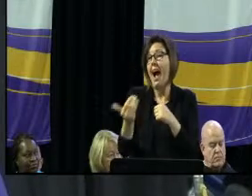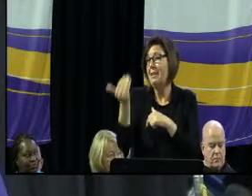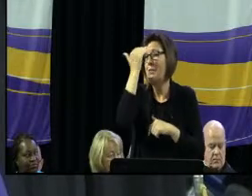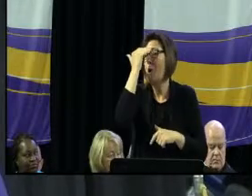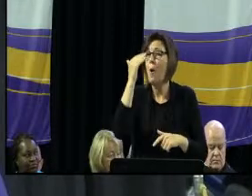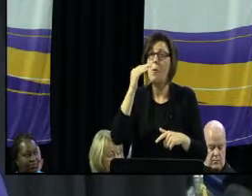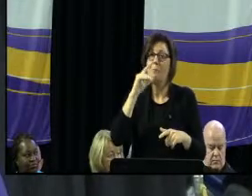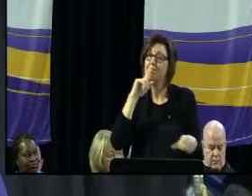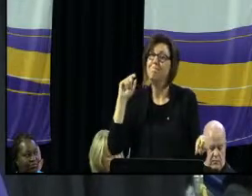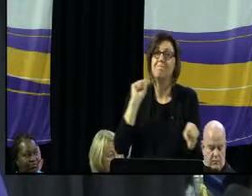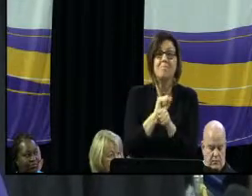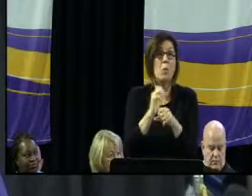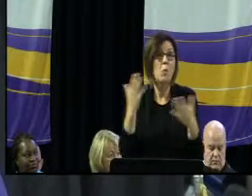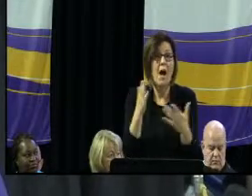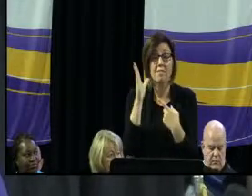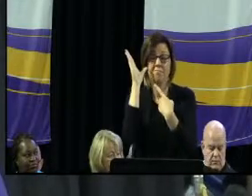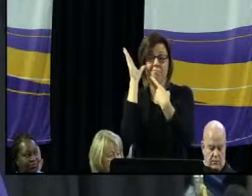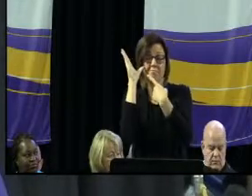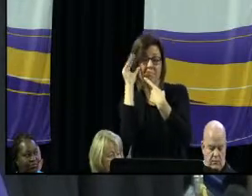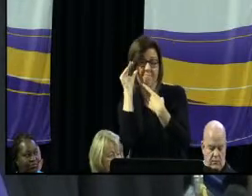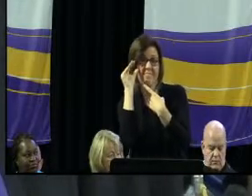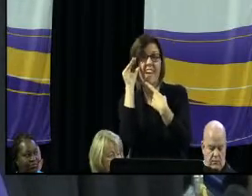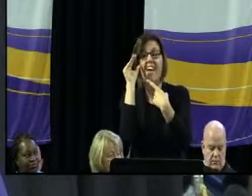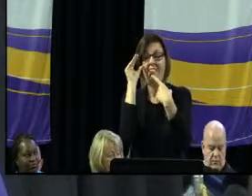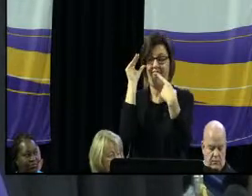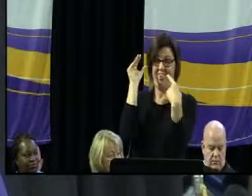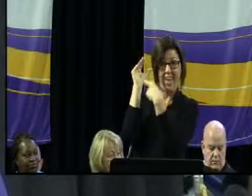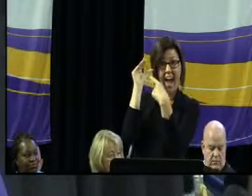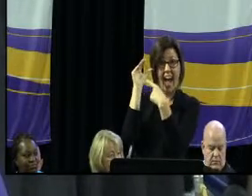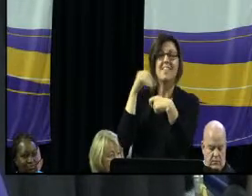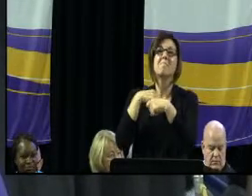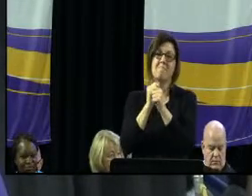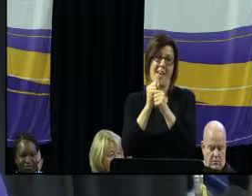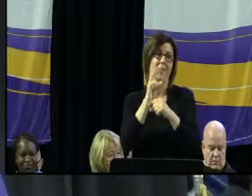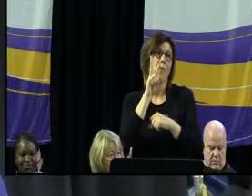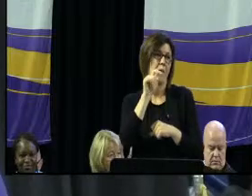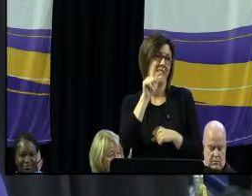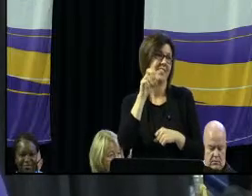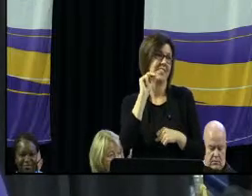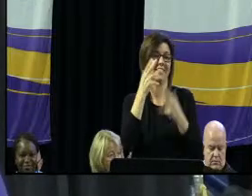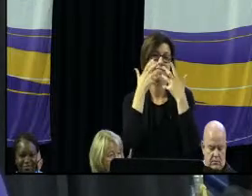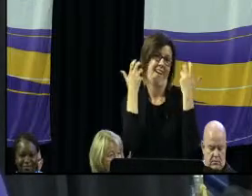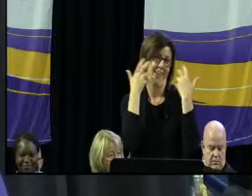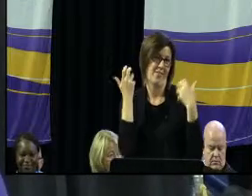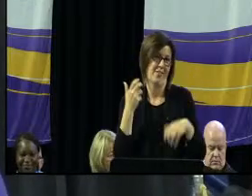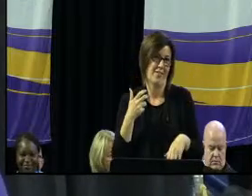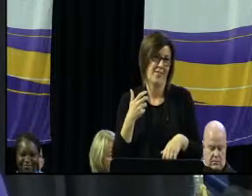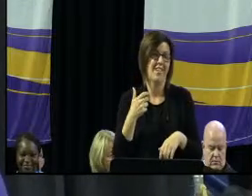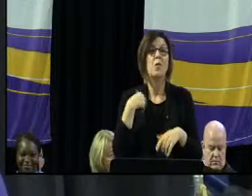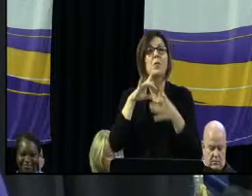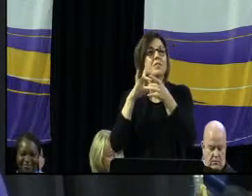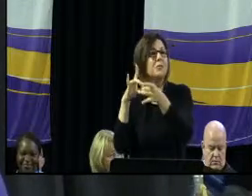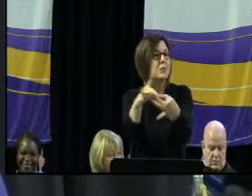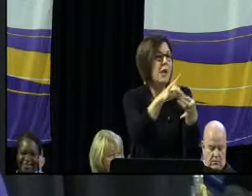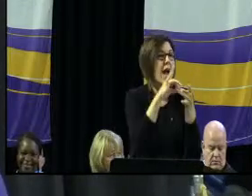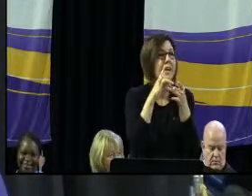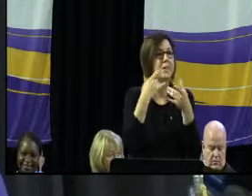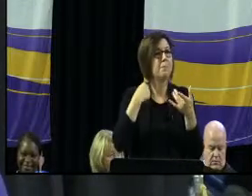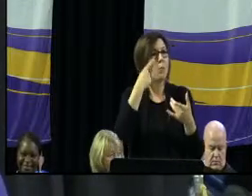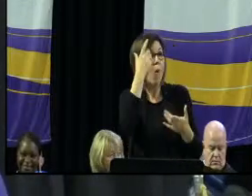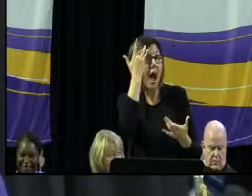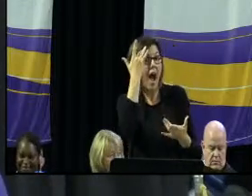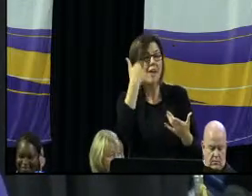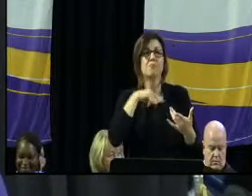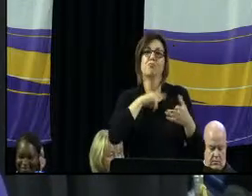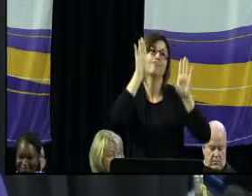4 years, it's that determination and grit are what make a Wilson Tiger. We're united by our excellence. Whether it be in the